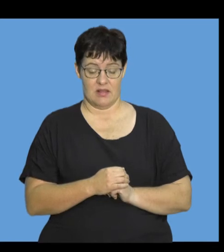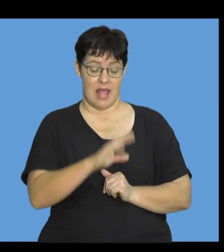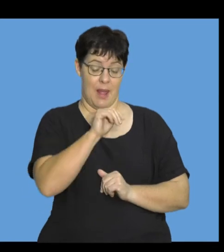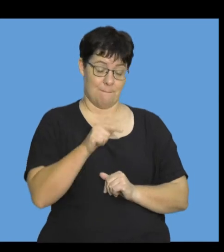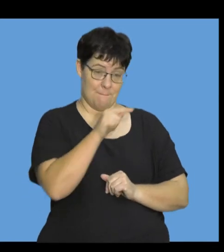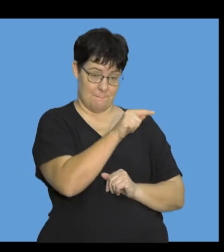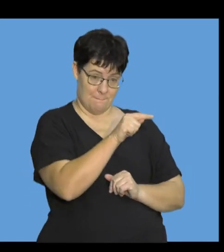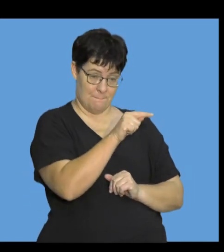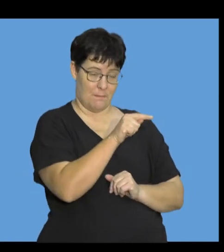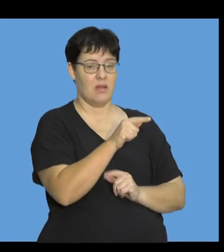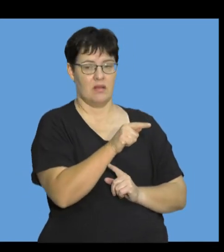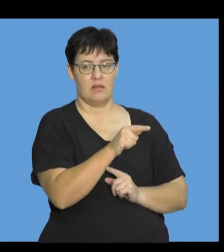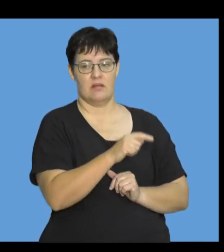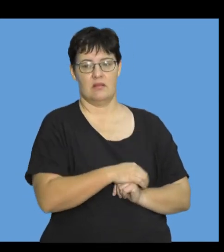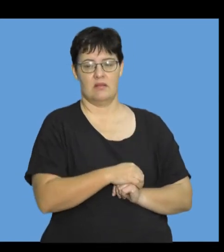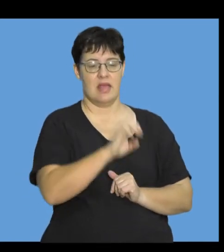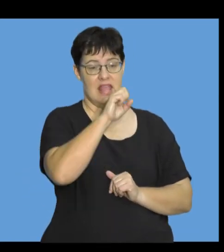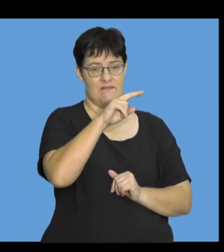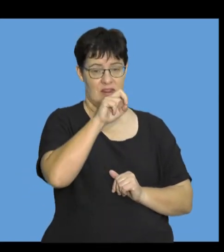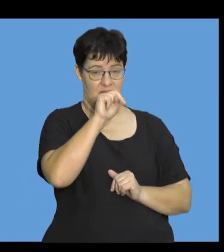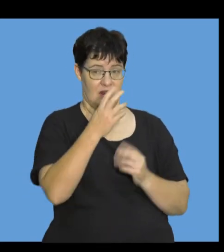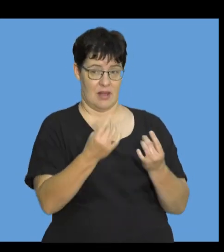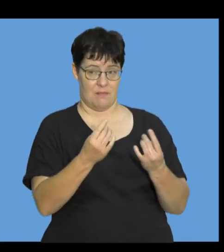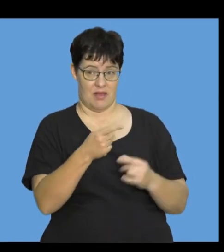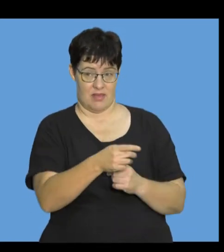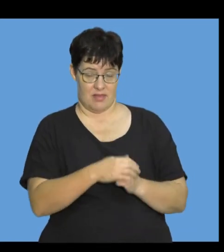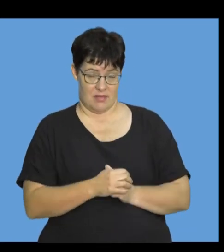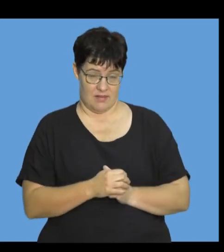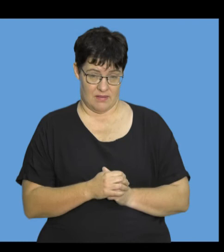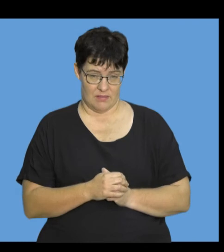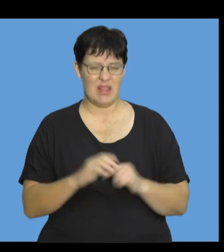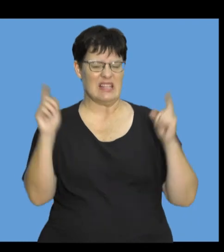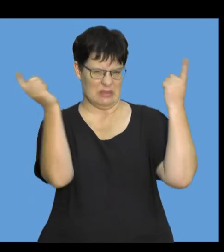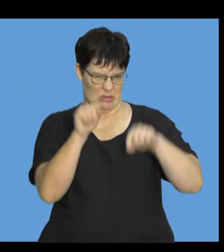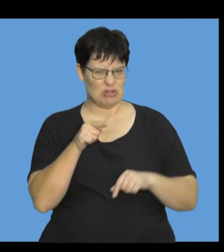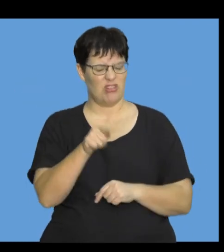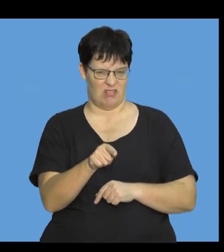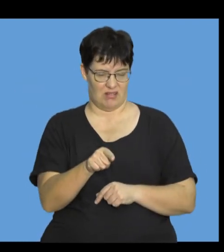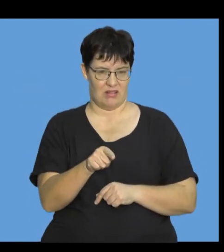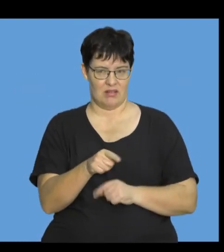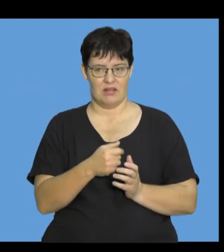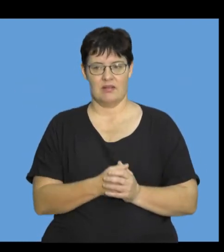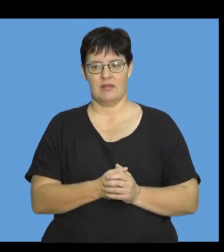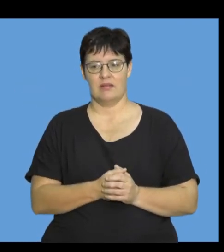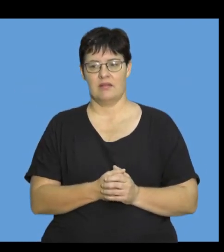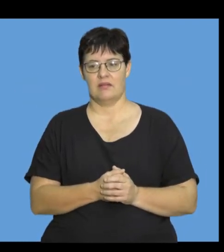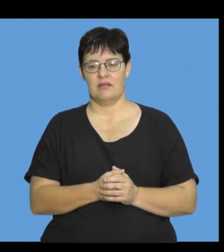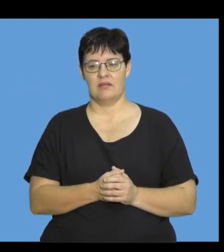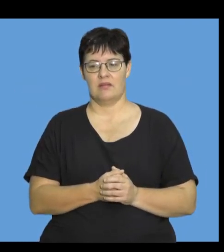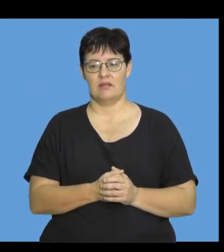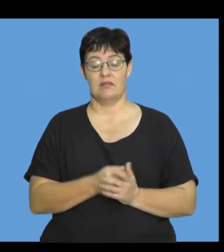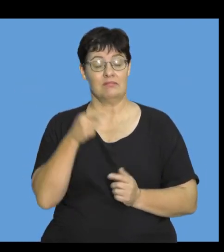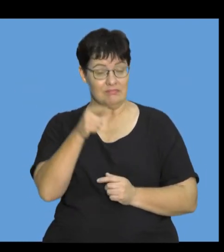the m value there will be the even number, right? This is a very special case, and there's going to be the next special